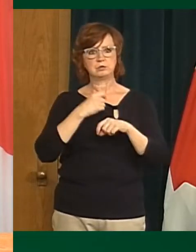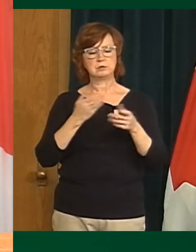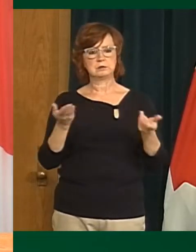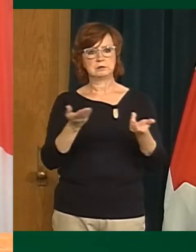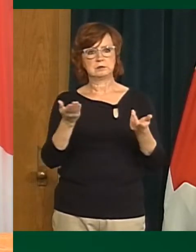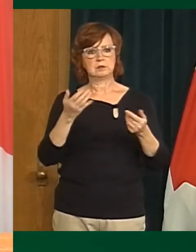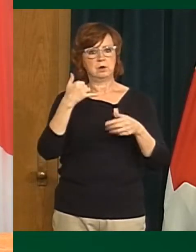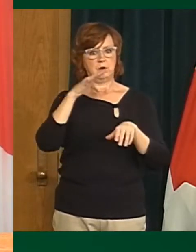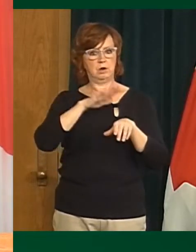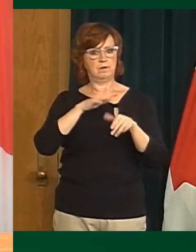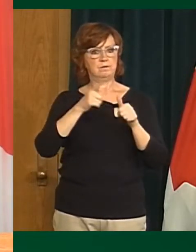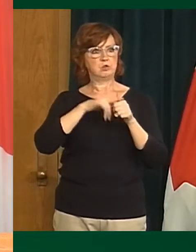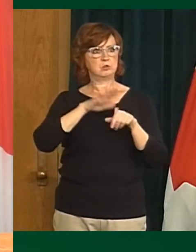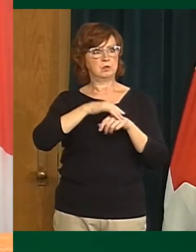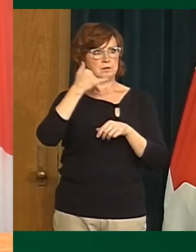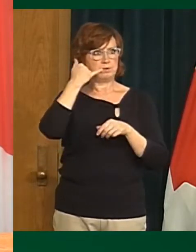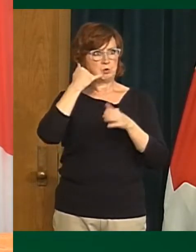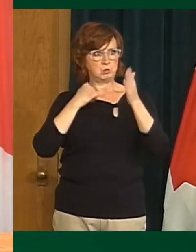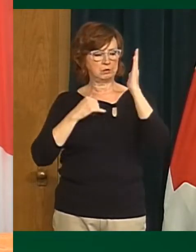the line.